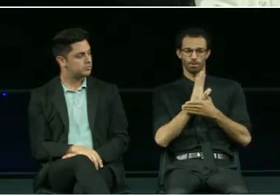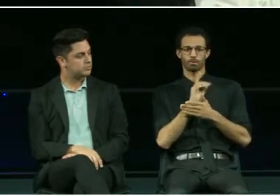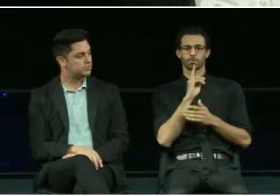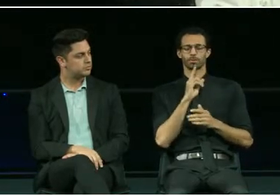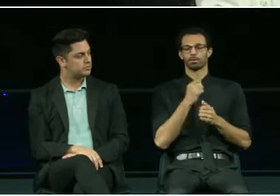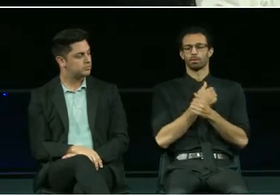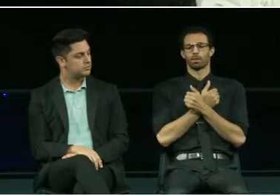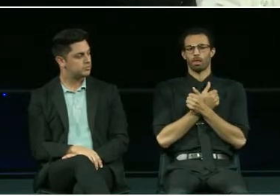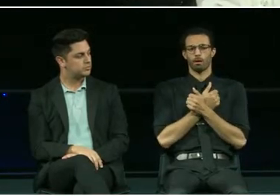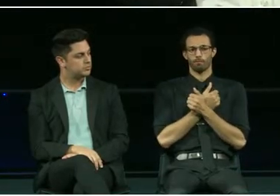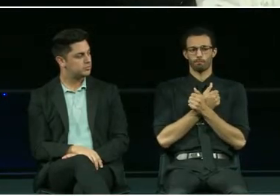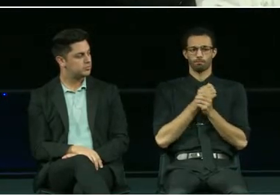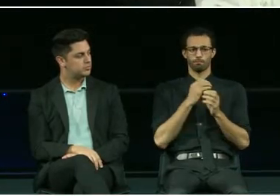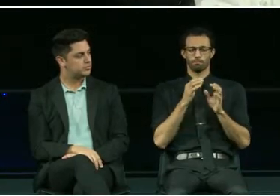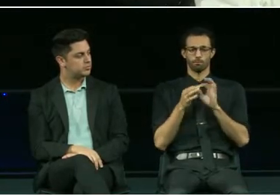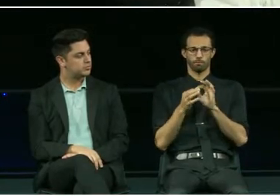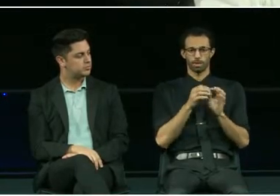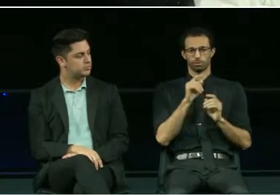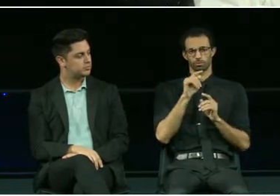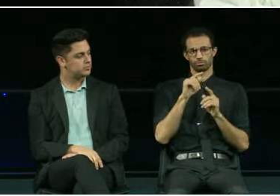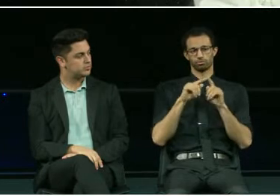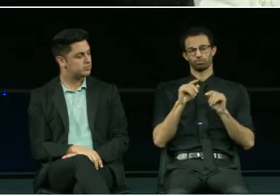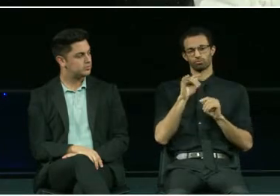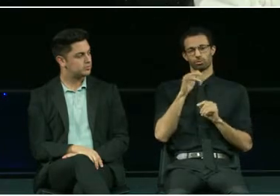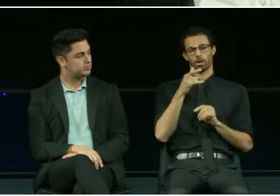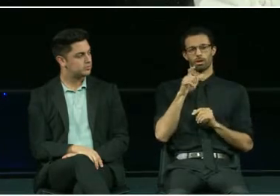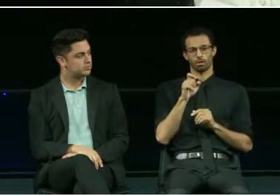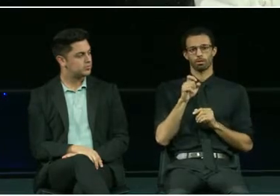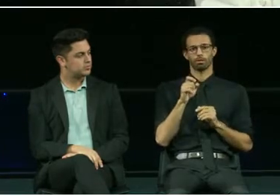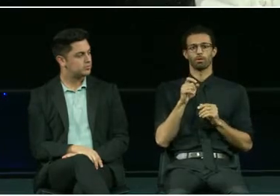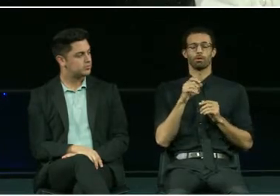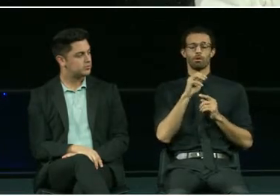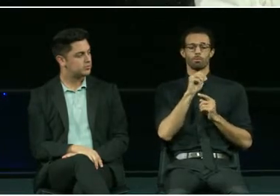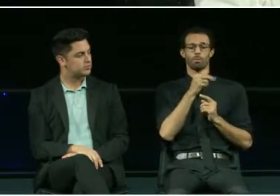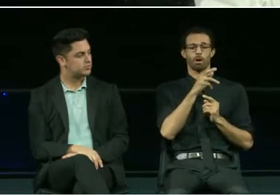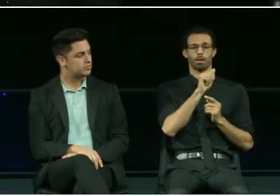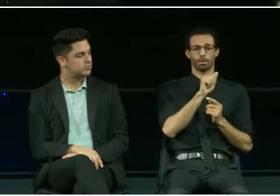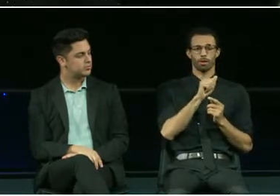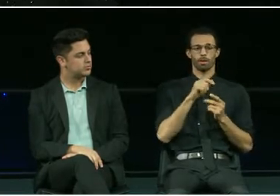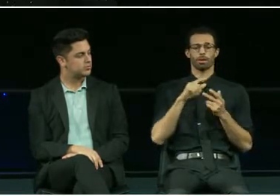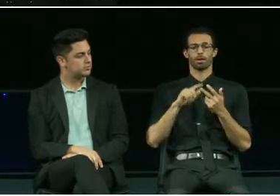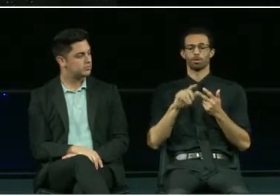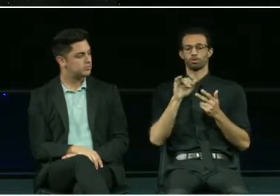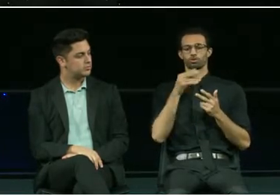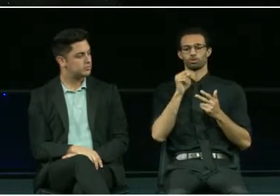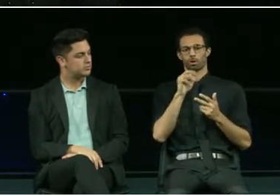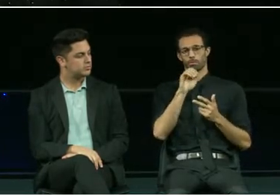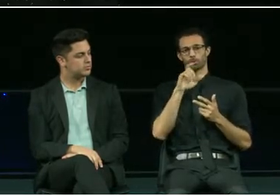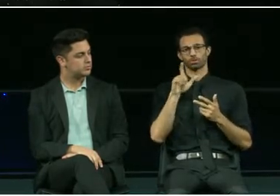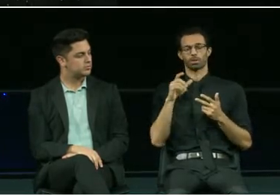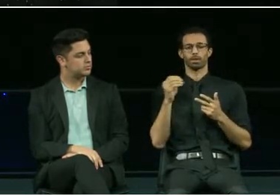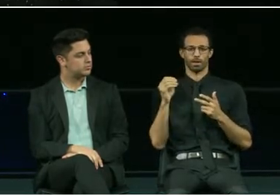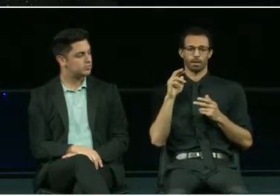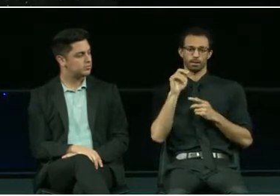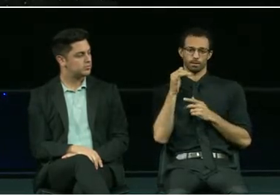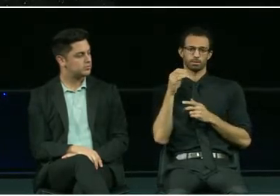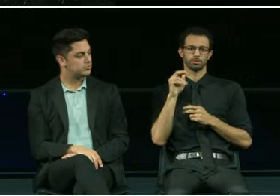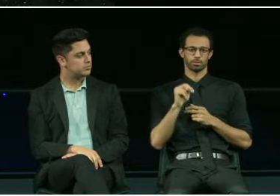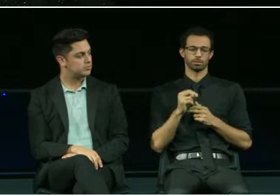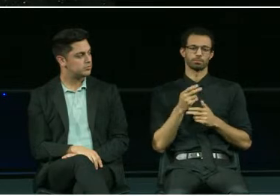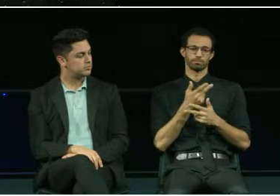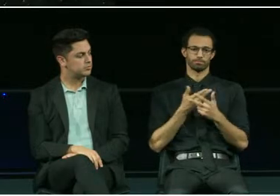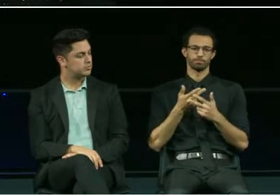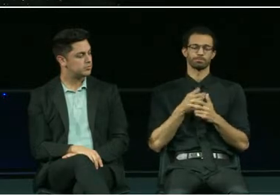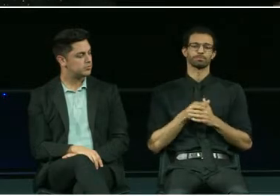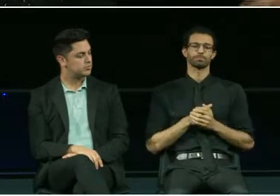with between Martha and Nixon sort of vying for the attention of John Mitchell. And in a lot of ways, it was also, you know, sort